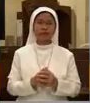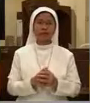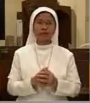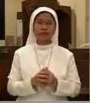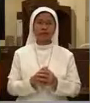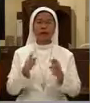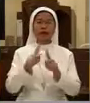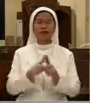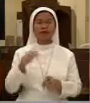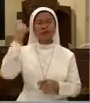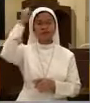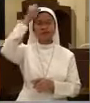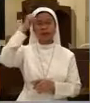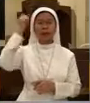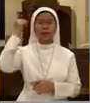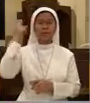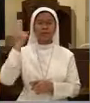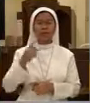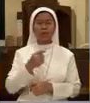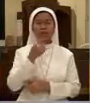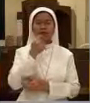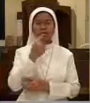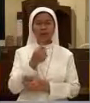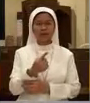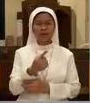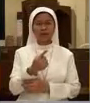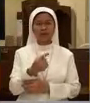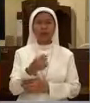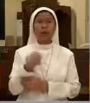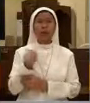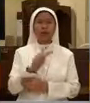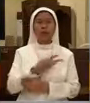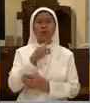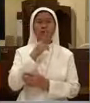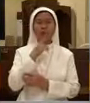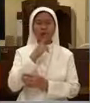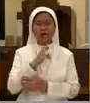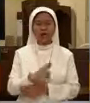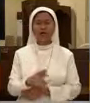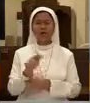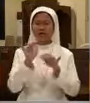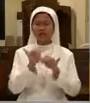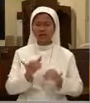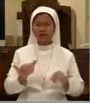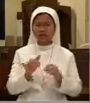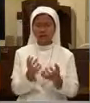as St. Paul says, we are earthen vessels.